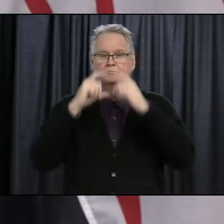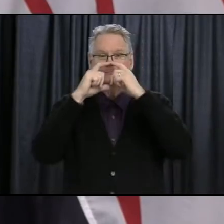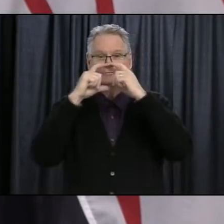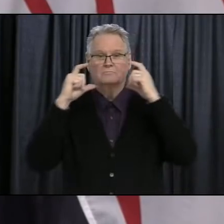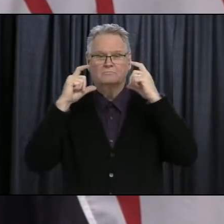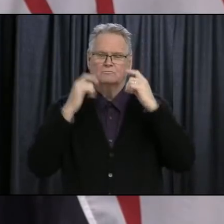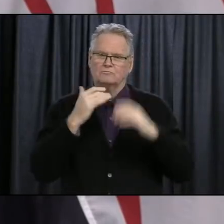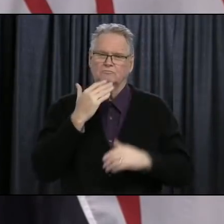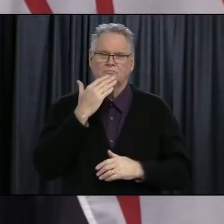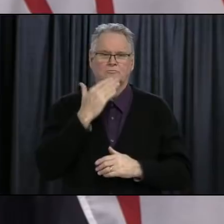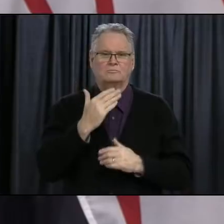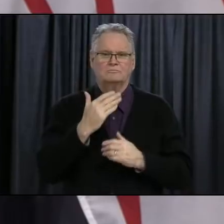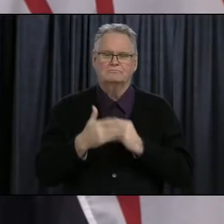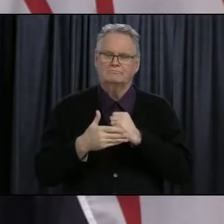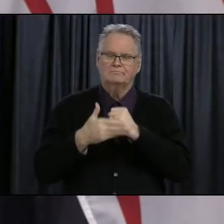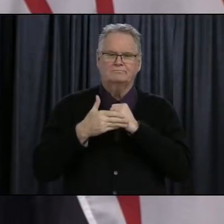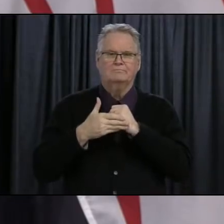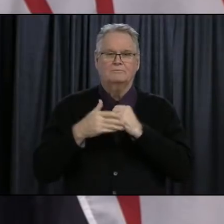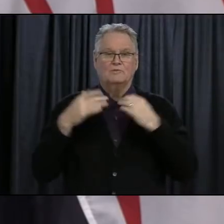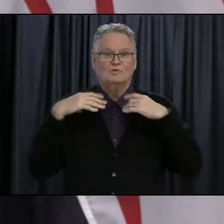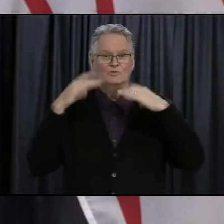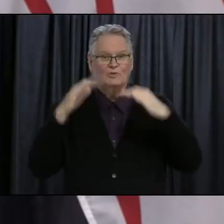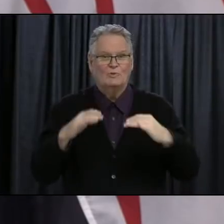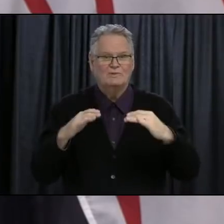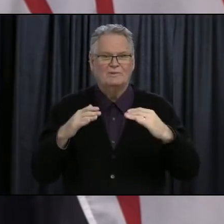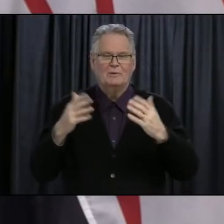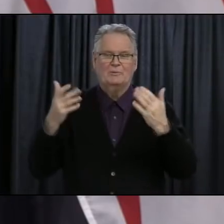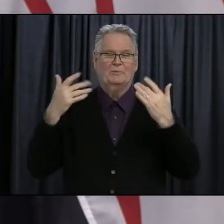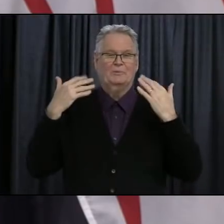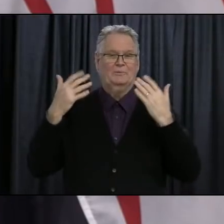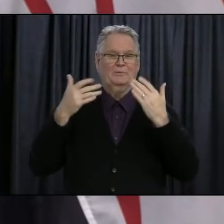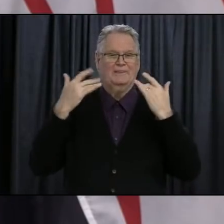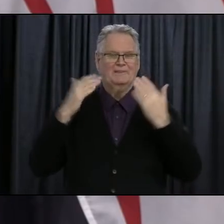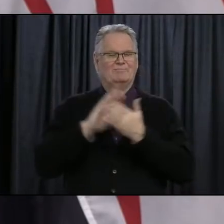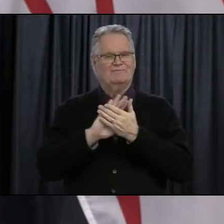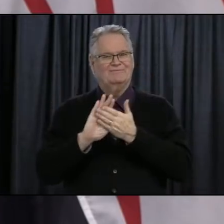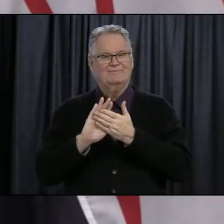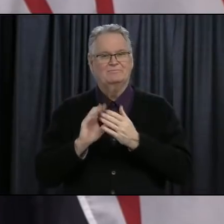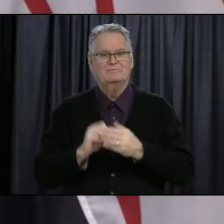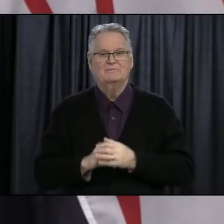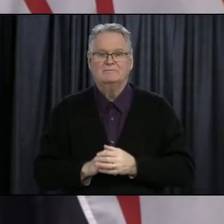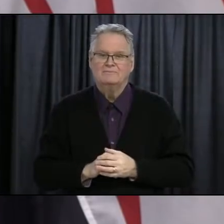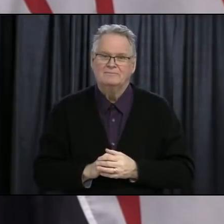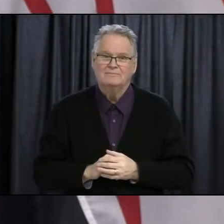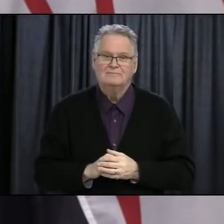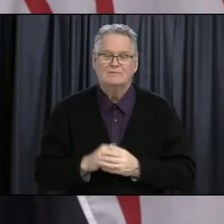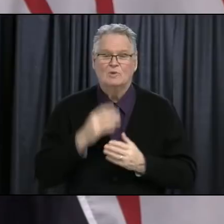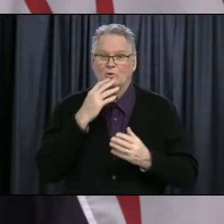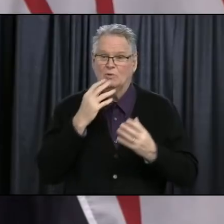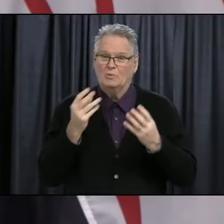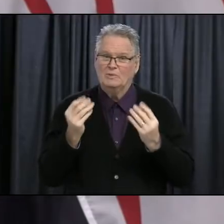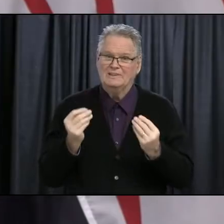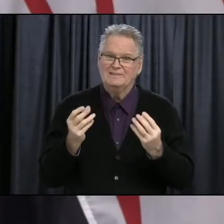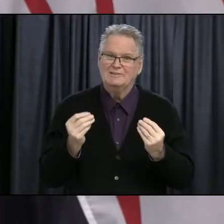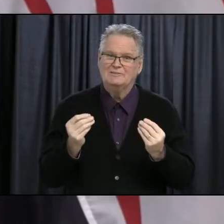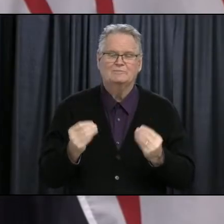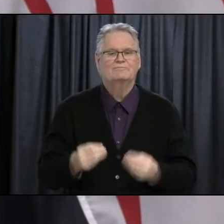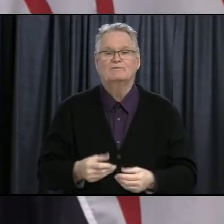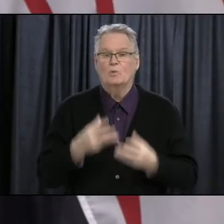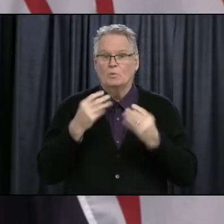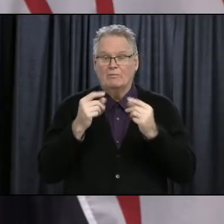as effective when they become wet. So if the weather is poor, please put your mask on just before you enter an indoor public